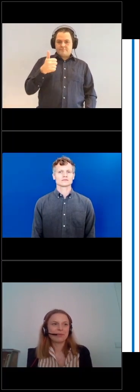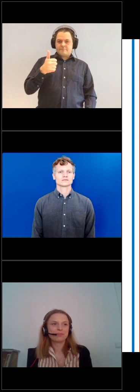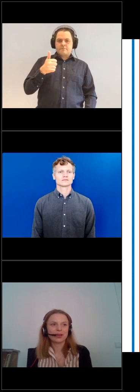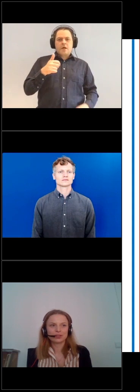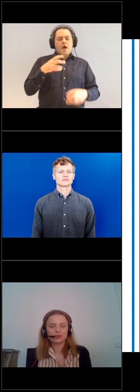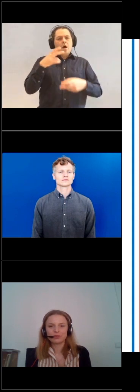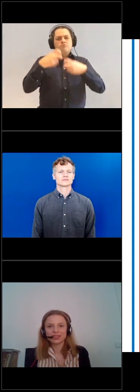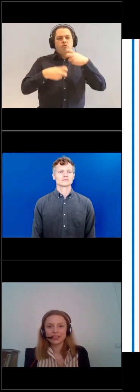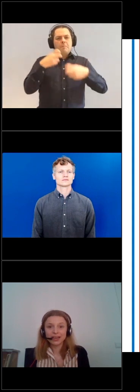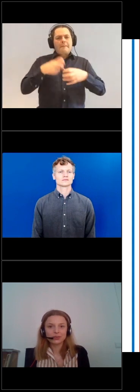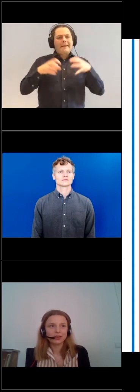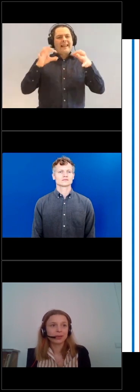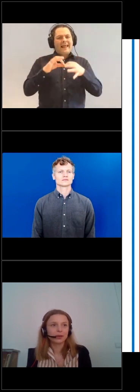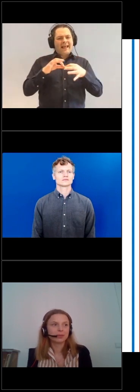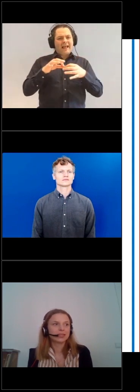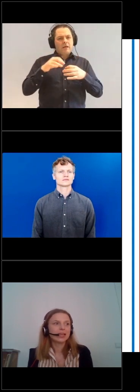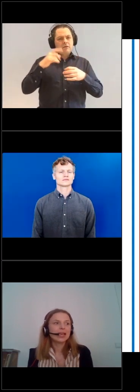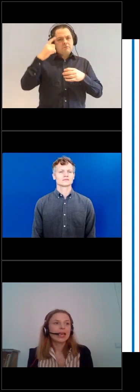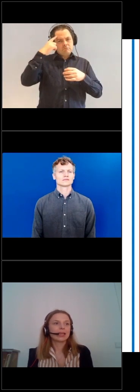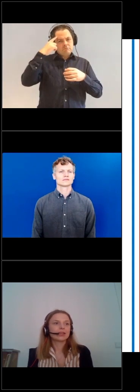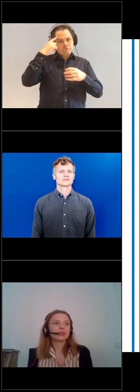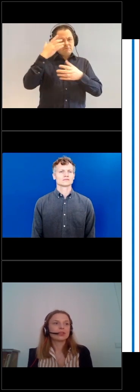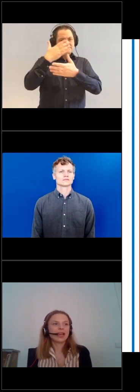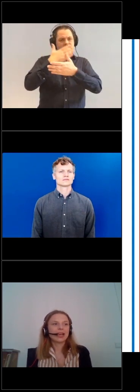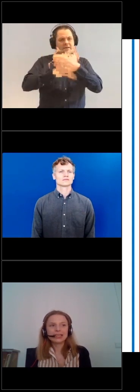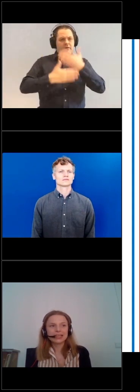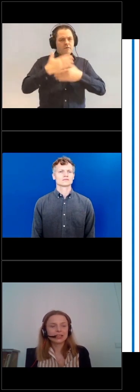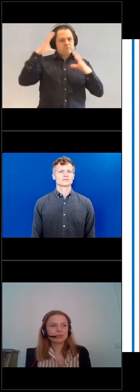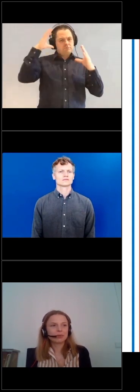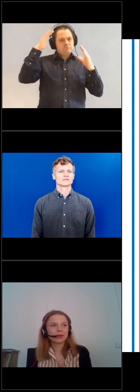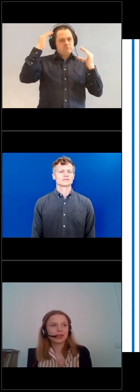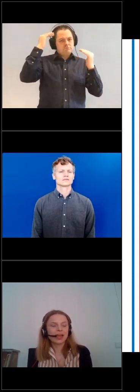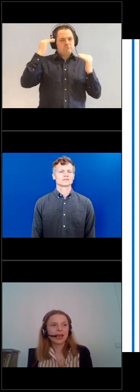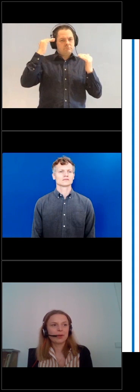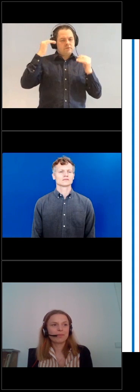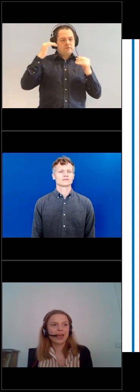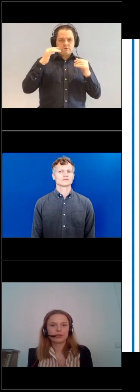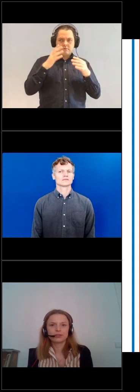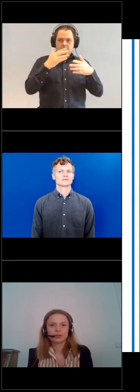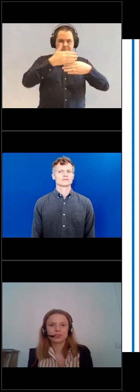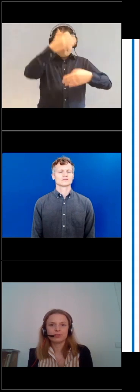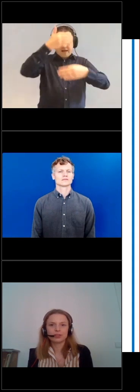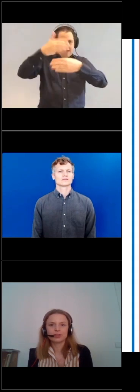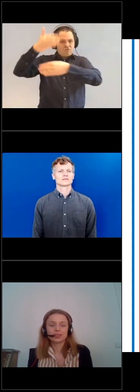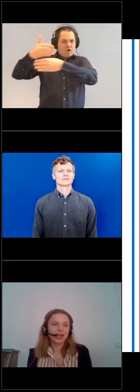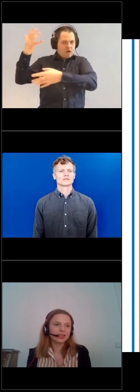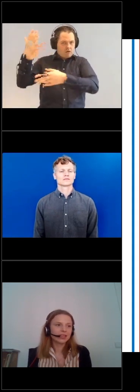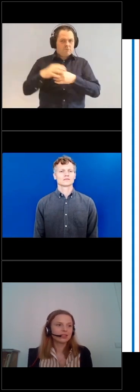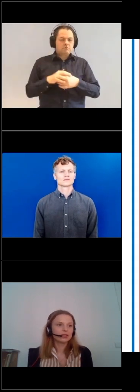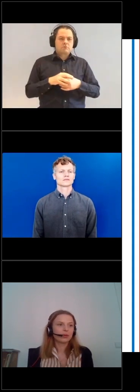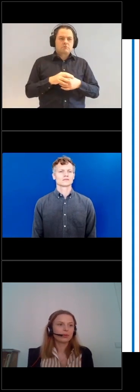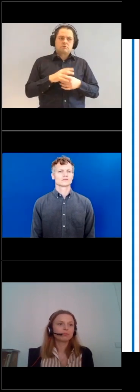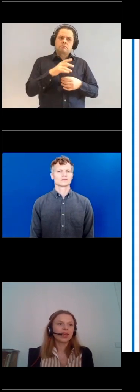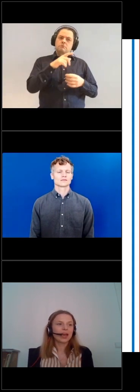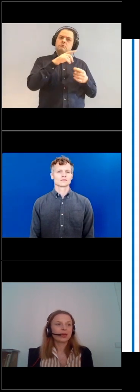affect persons with intellectual impairments, and could you slightly touch upon efforts from civil